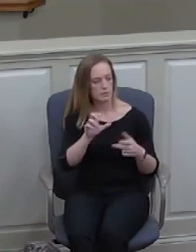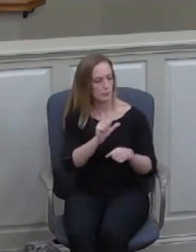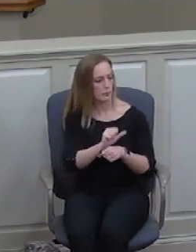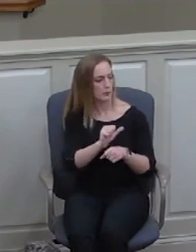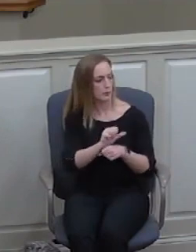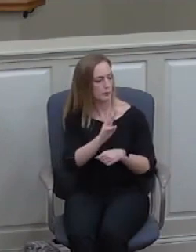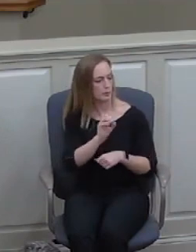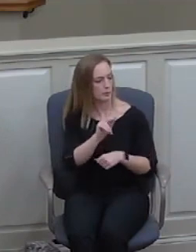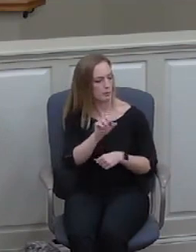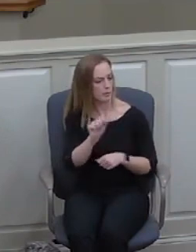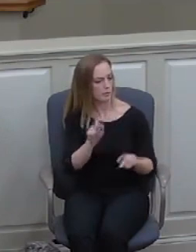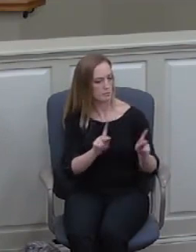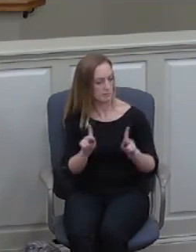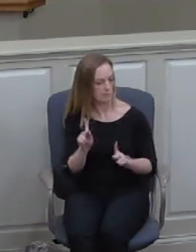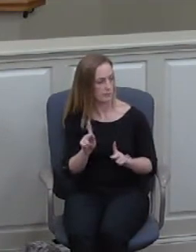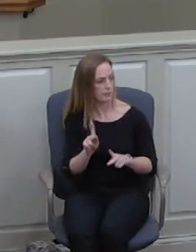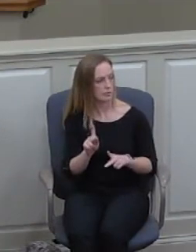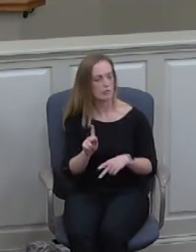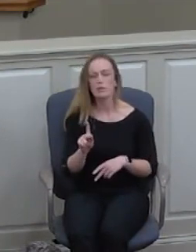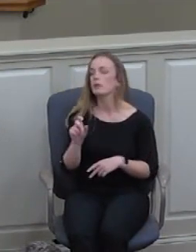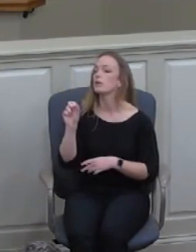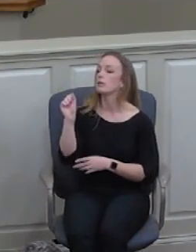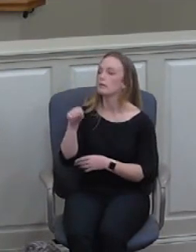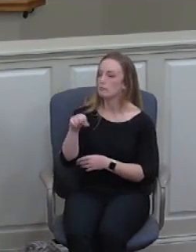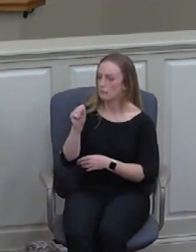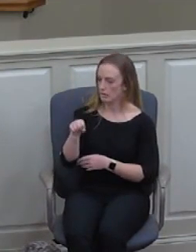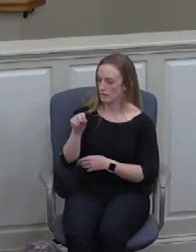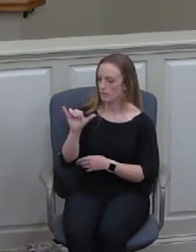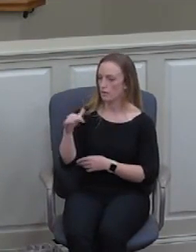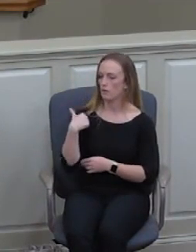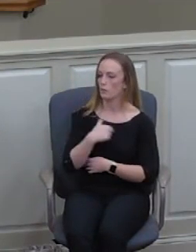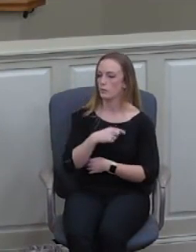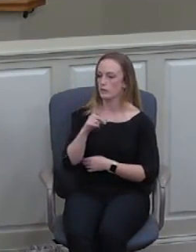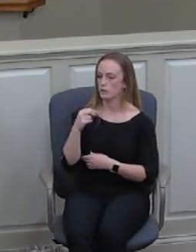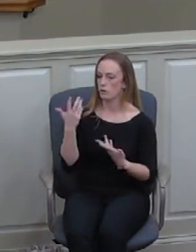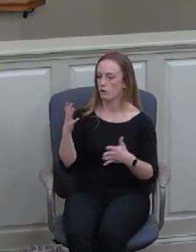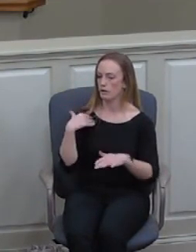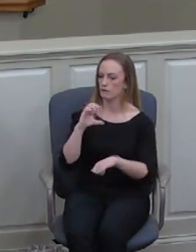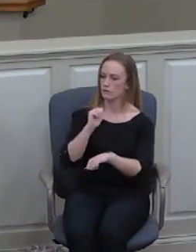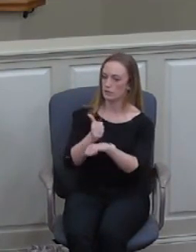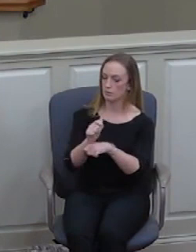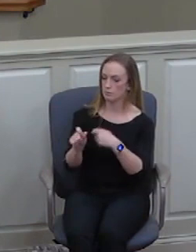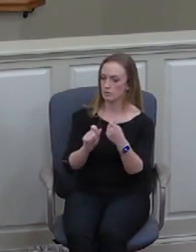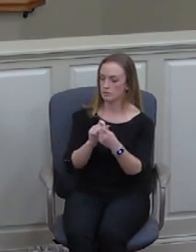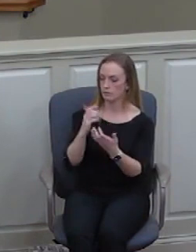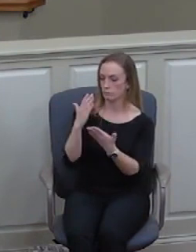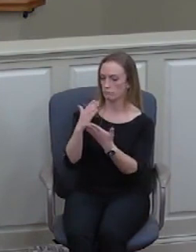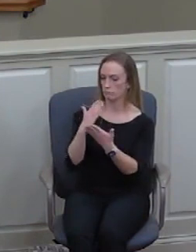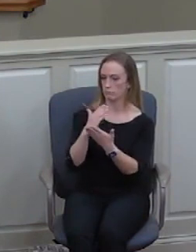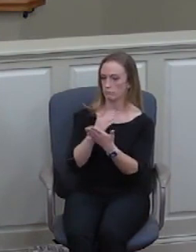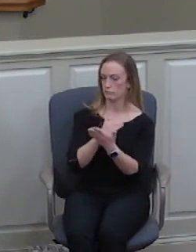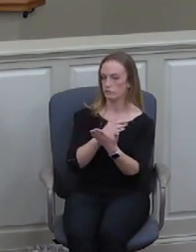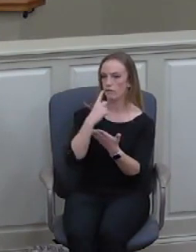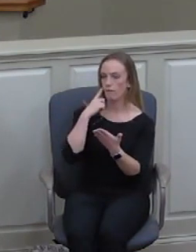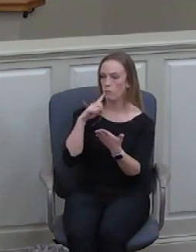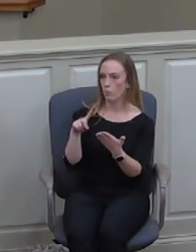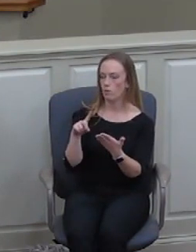with the public. Yes, and to that accord, there are specific guidelines that for